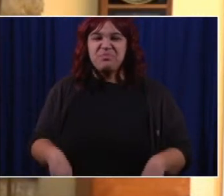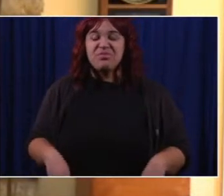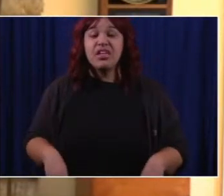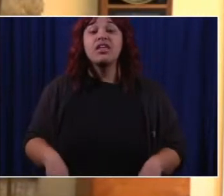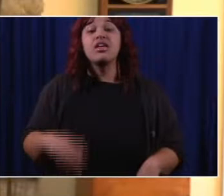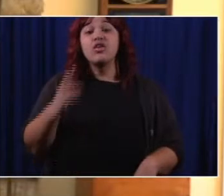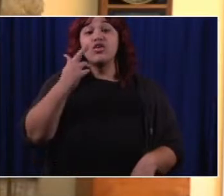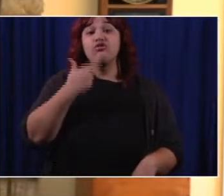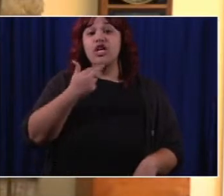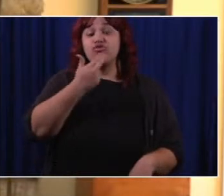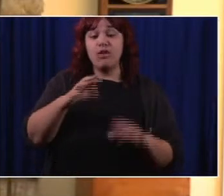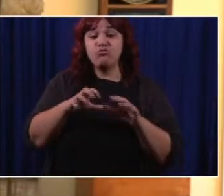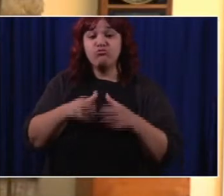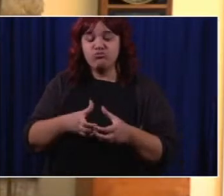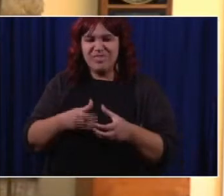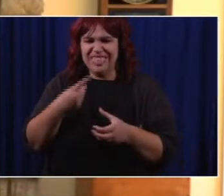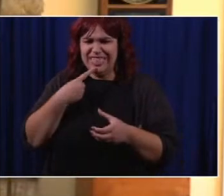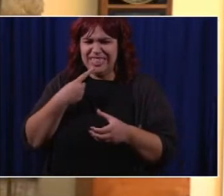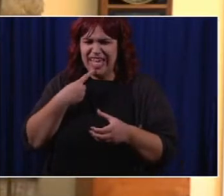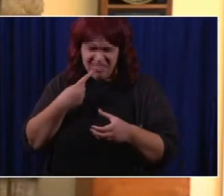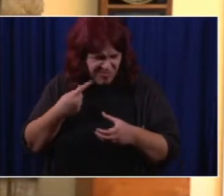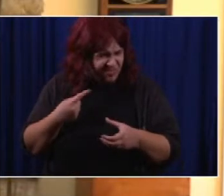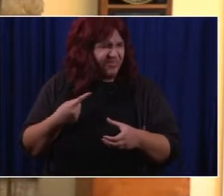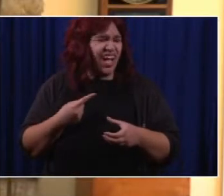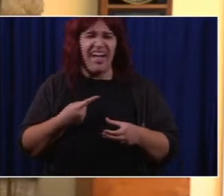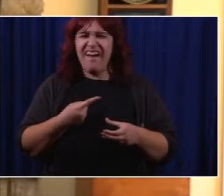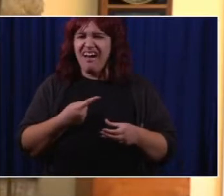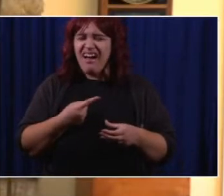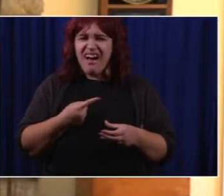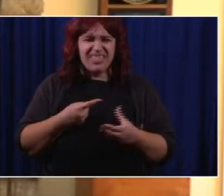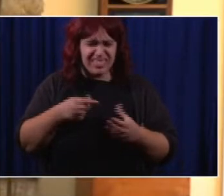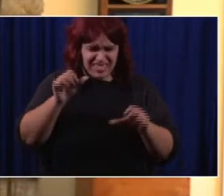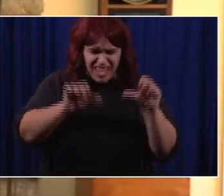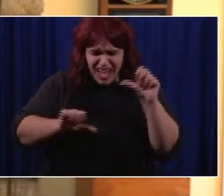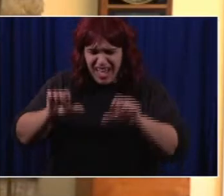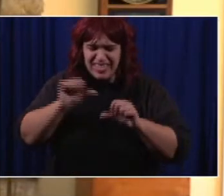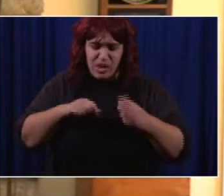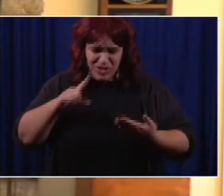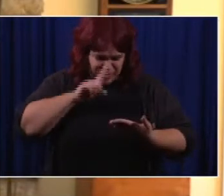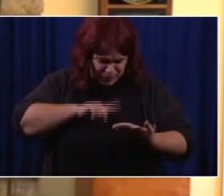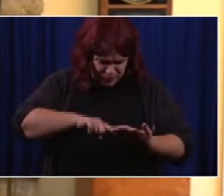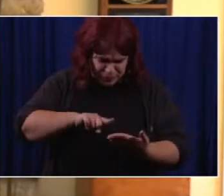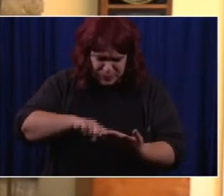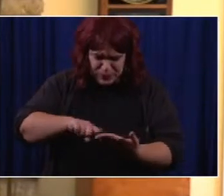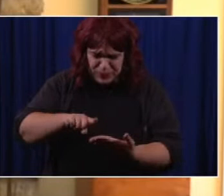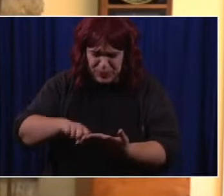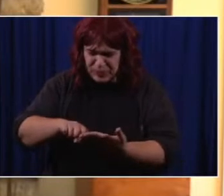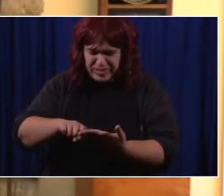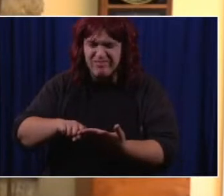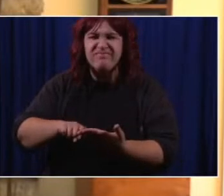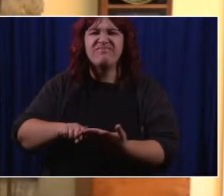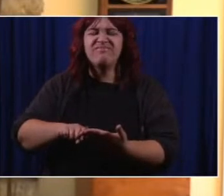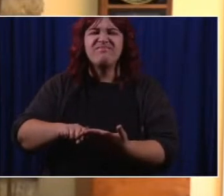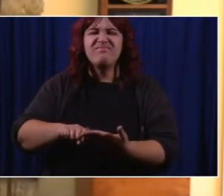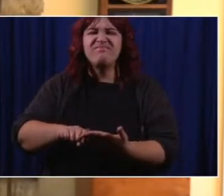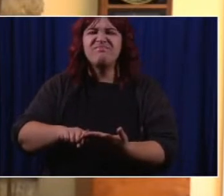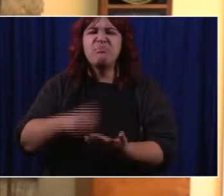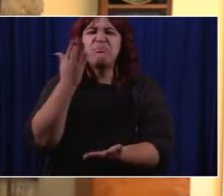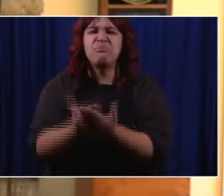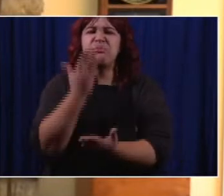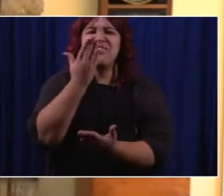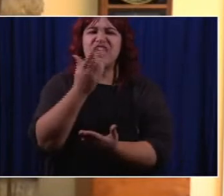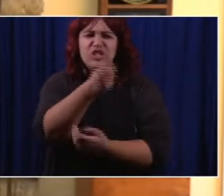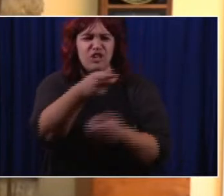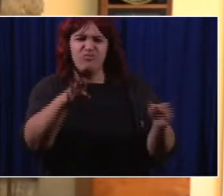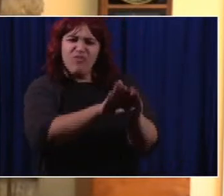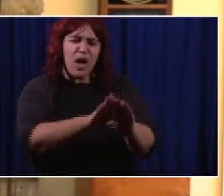inconsistent with any science or contact tracing data that we have been provided. That's a quote from their release. I know earlier you said that